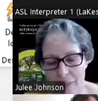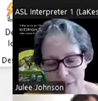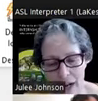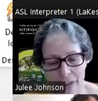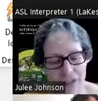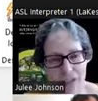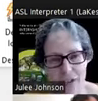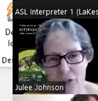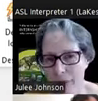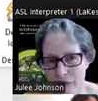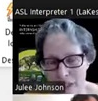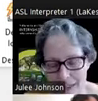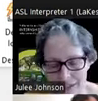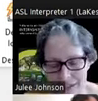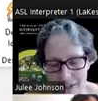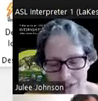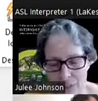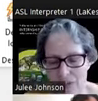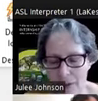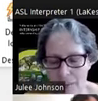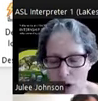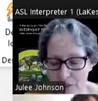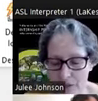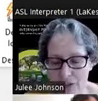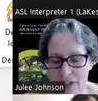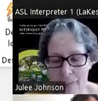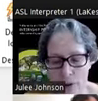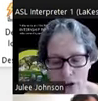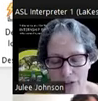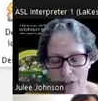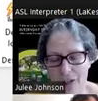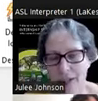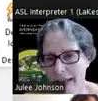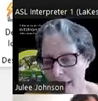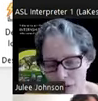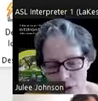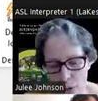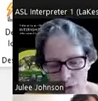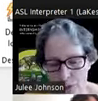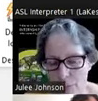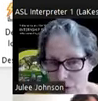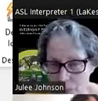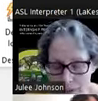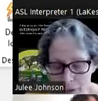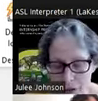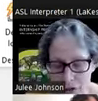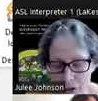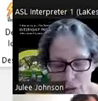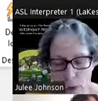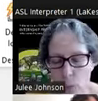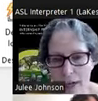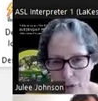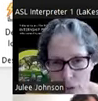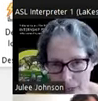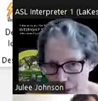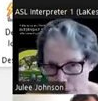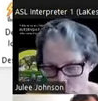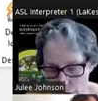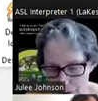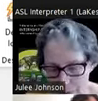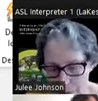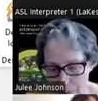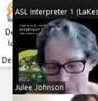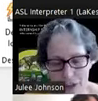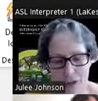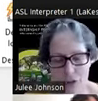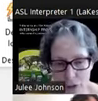But they can be found at sites throughout the United States, with some offices and parks able to host multiple interns doing a wide variety of